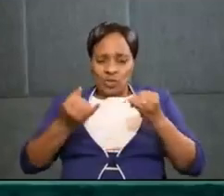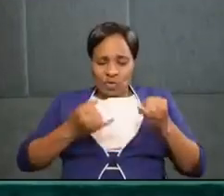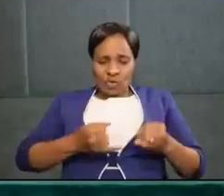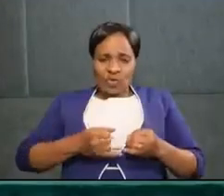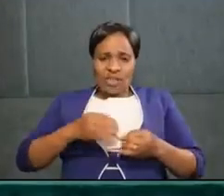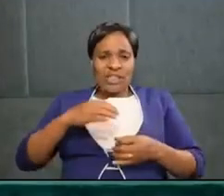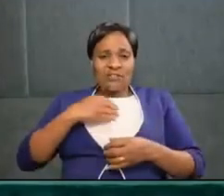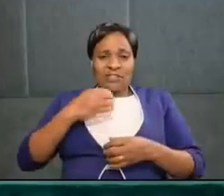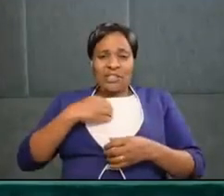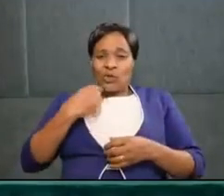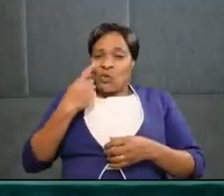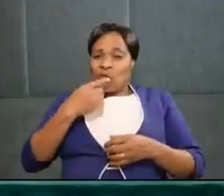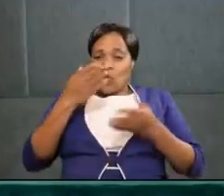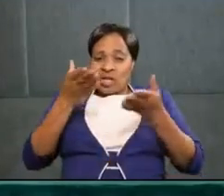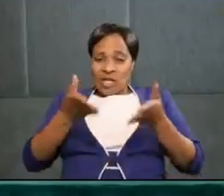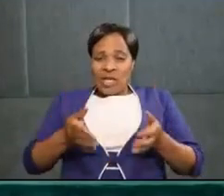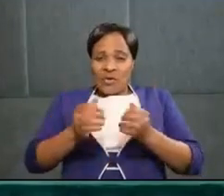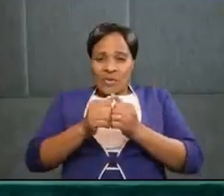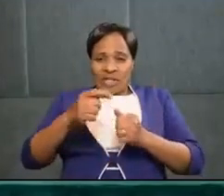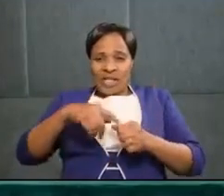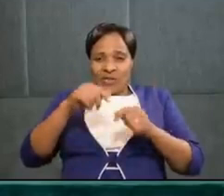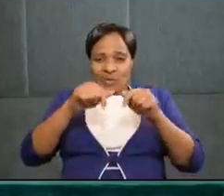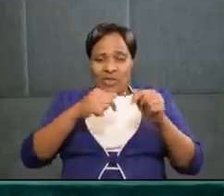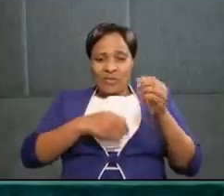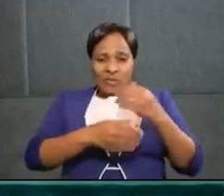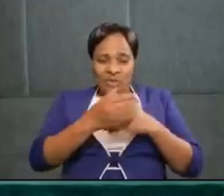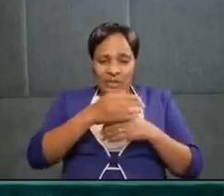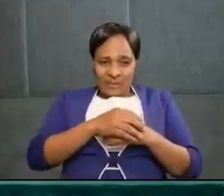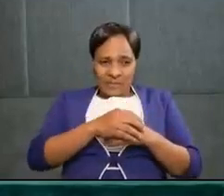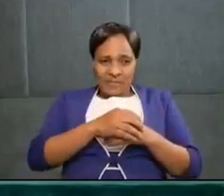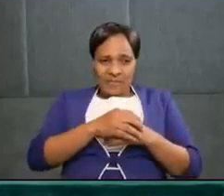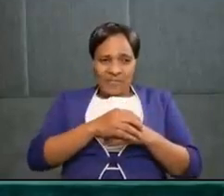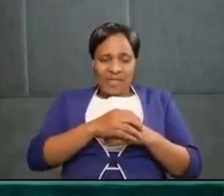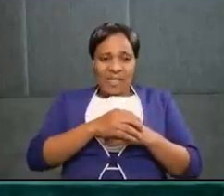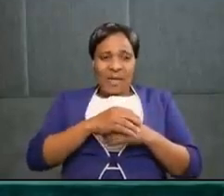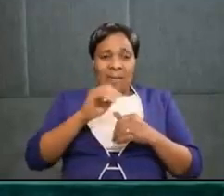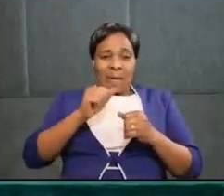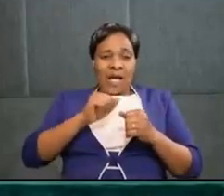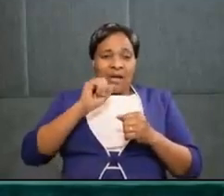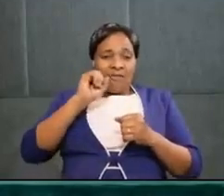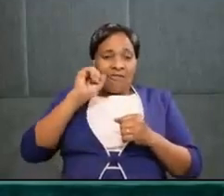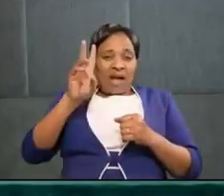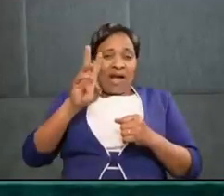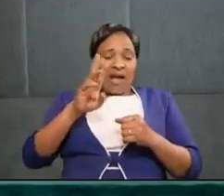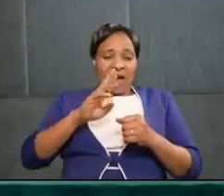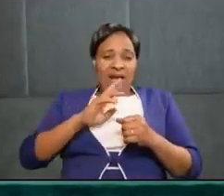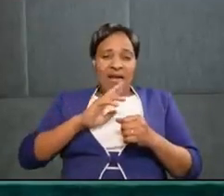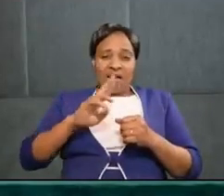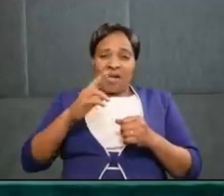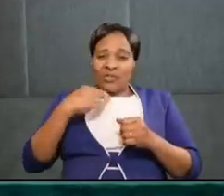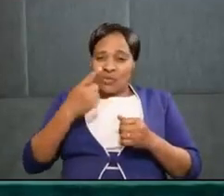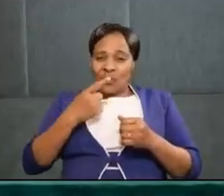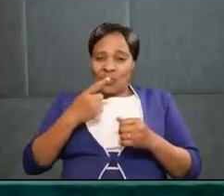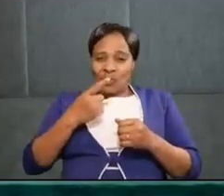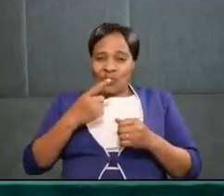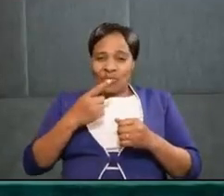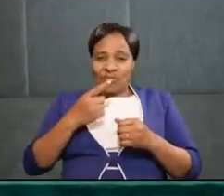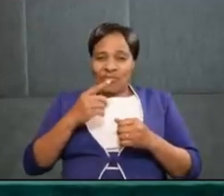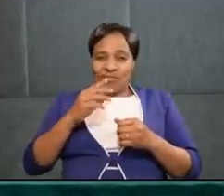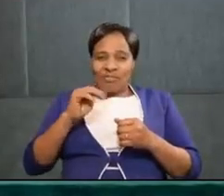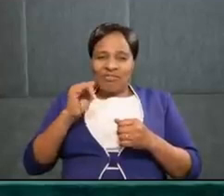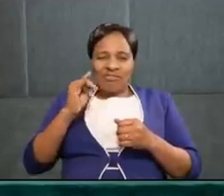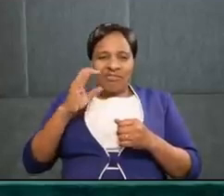the guests who are here with us this morning. And to my far right is Mike Momani, Tamara